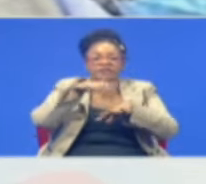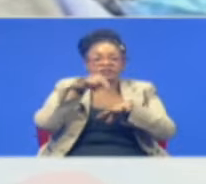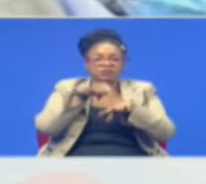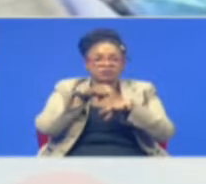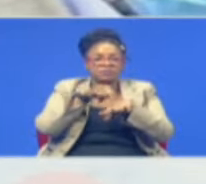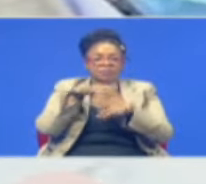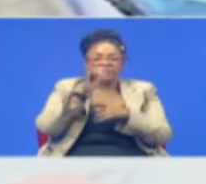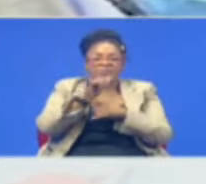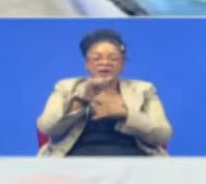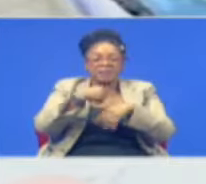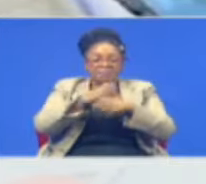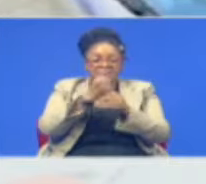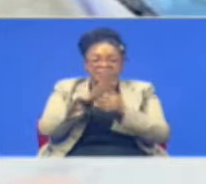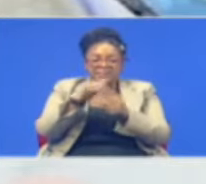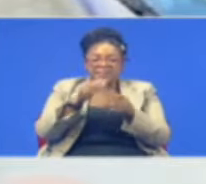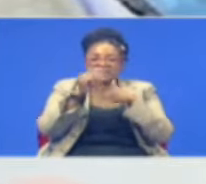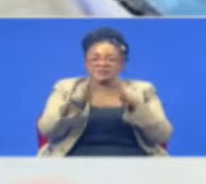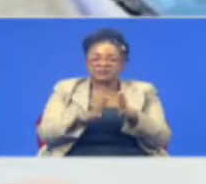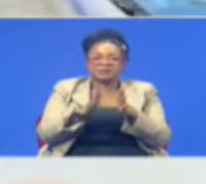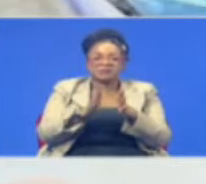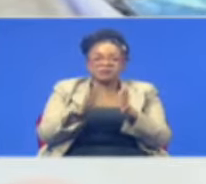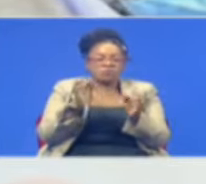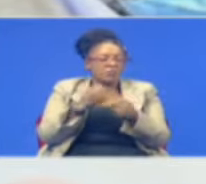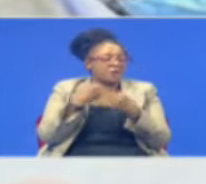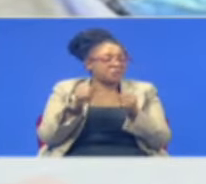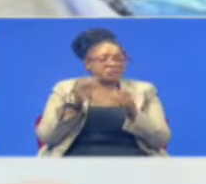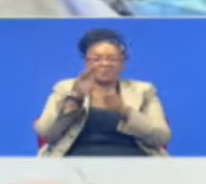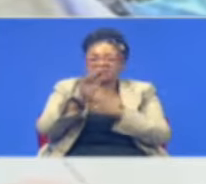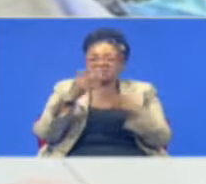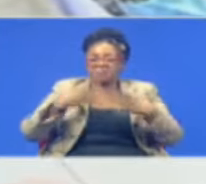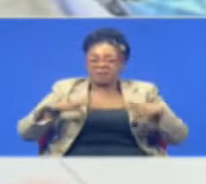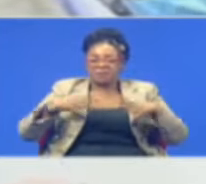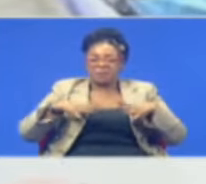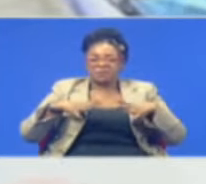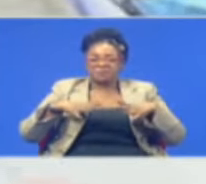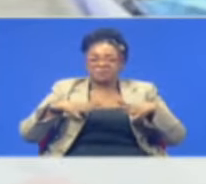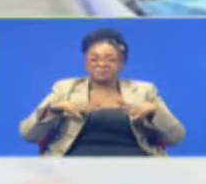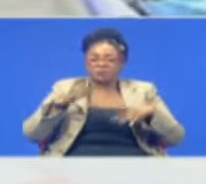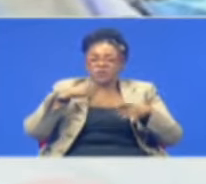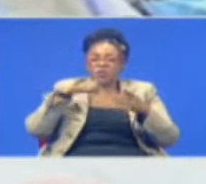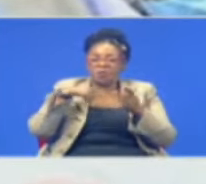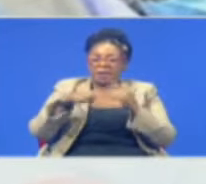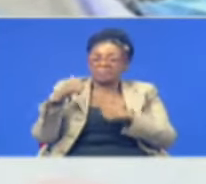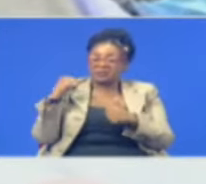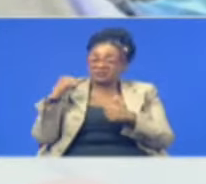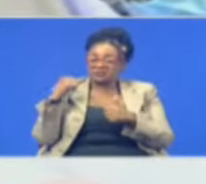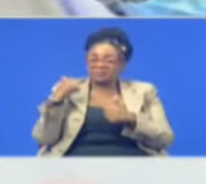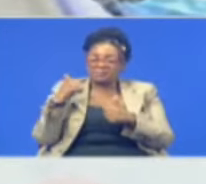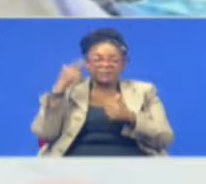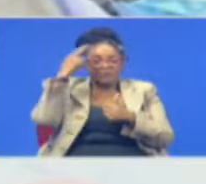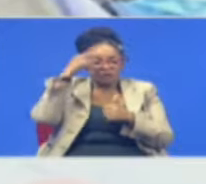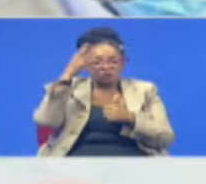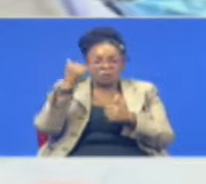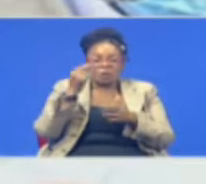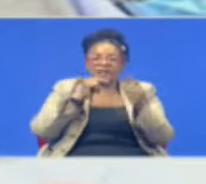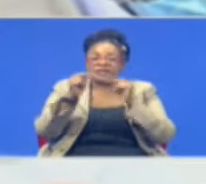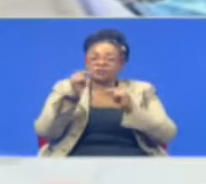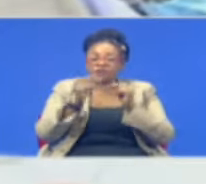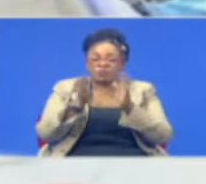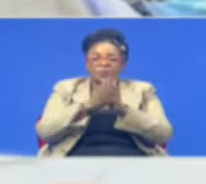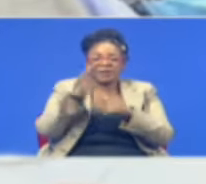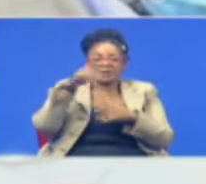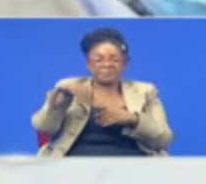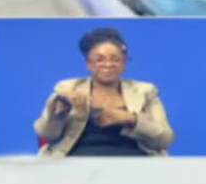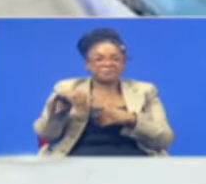driven by the lead down the seat. You cannot ask the people at the back seat. And therefore, the reason why we are negotiating